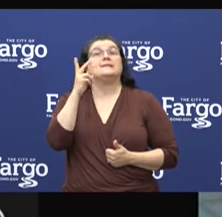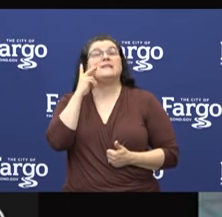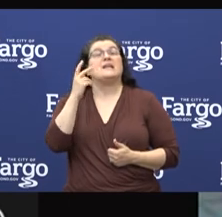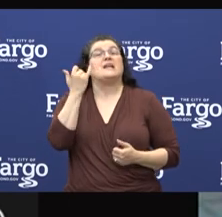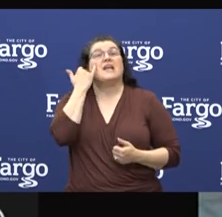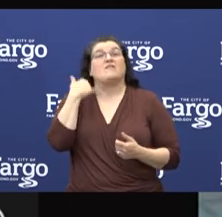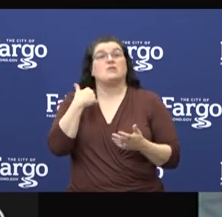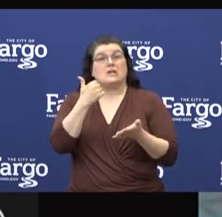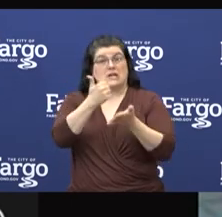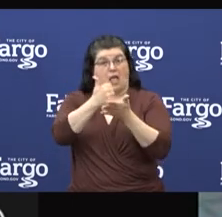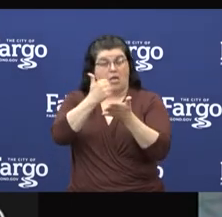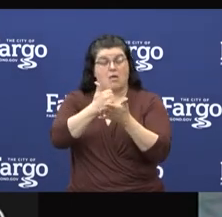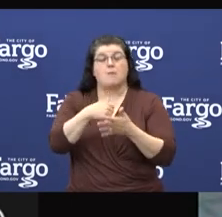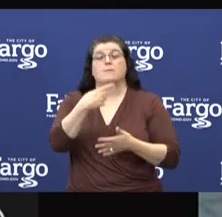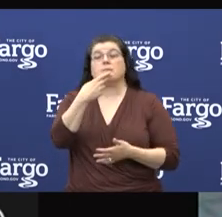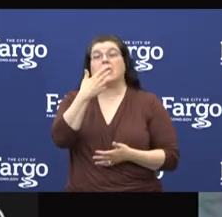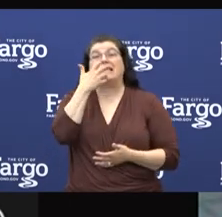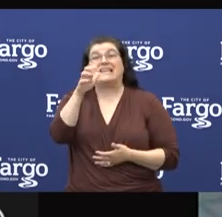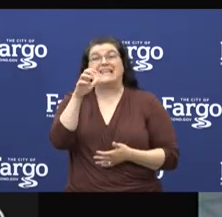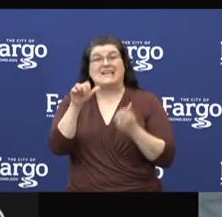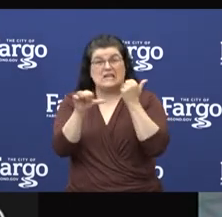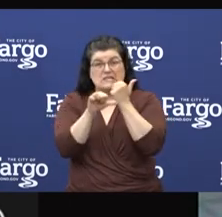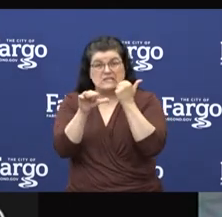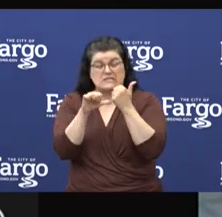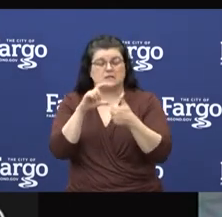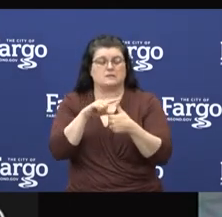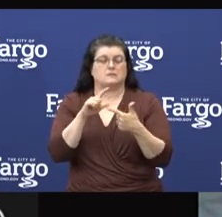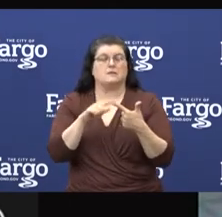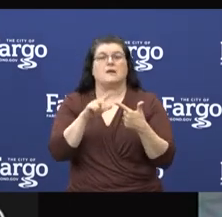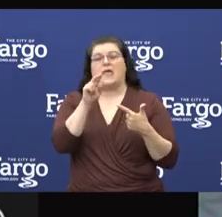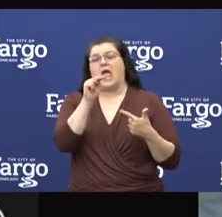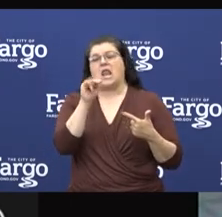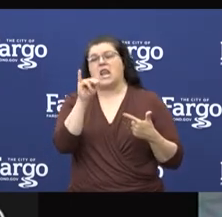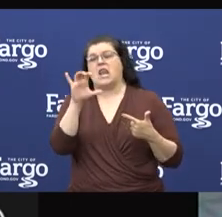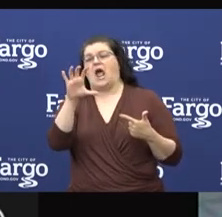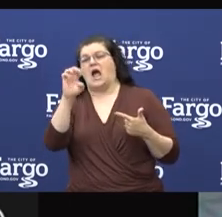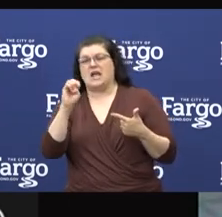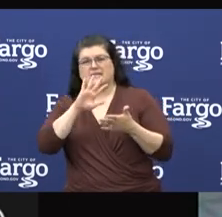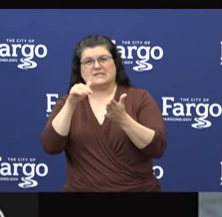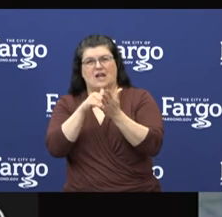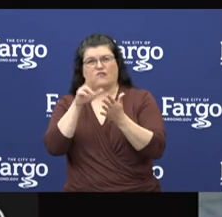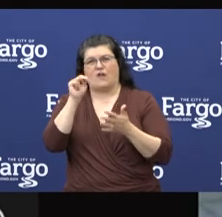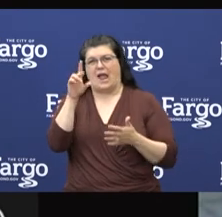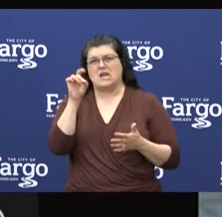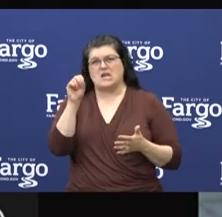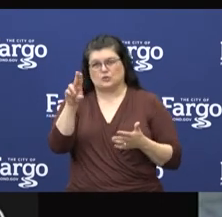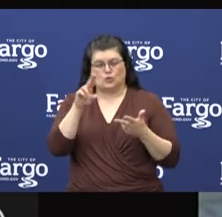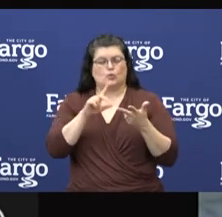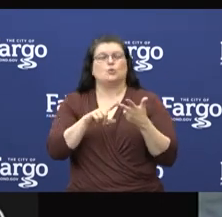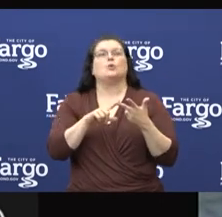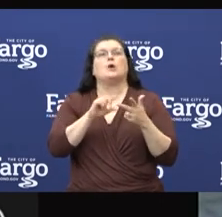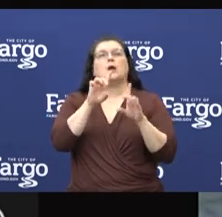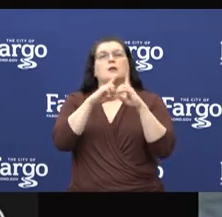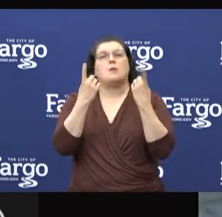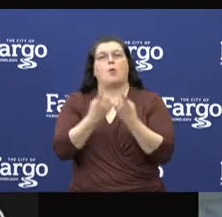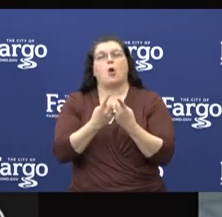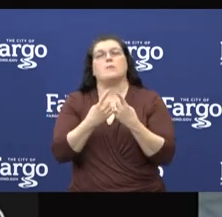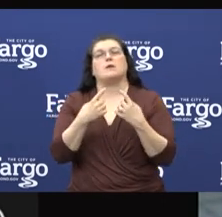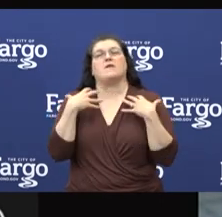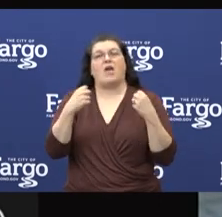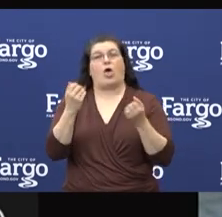Assistance Program, the NICE Center at NDSU, and the Department of Health Services Emergency Rent